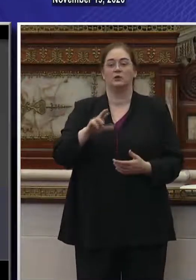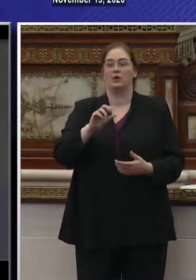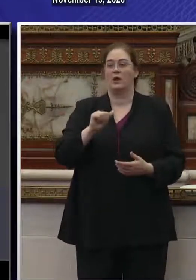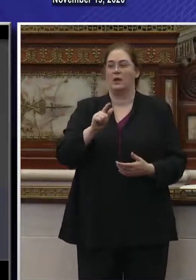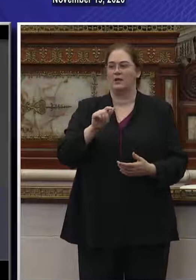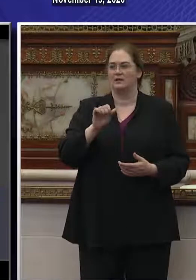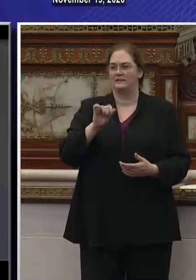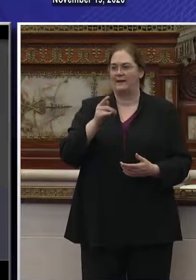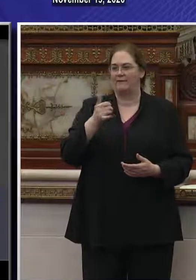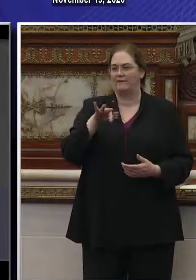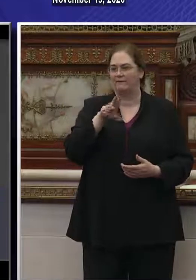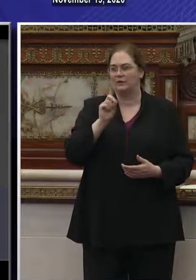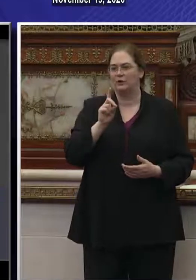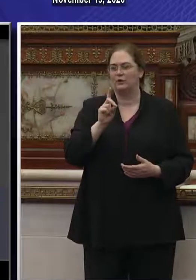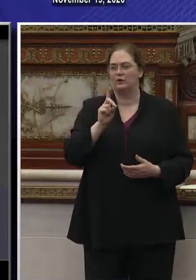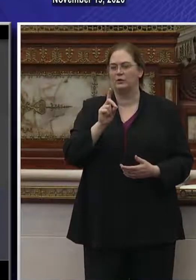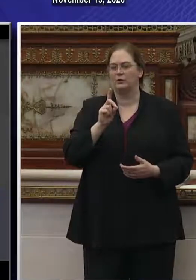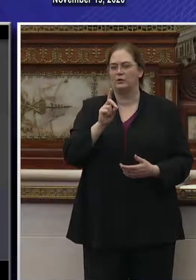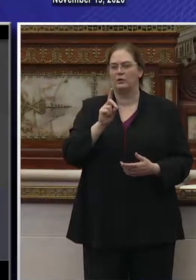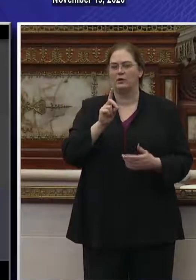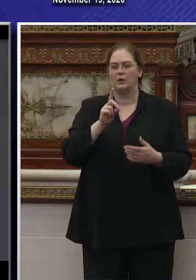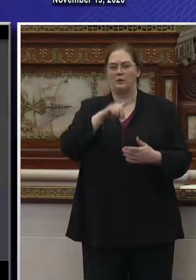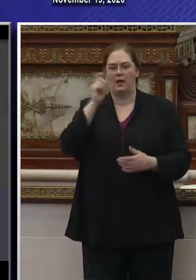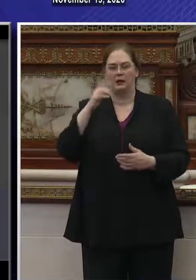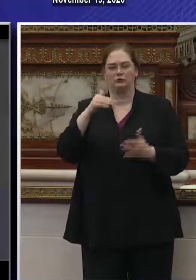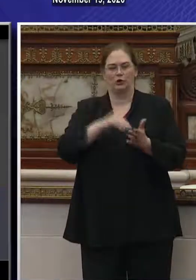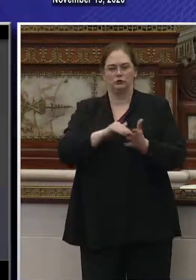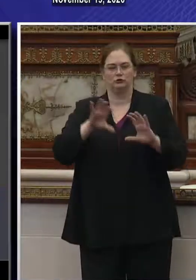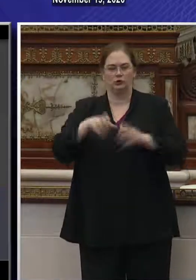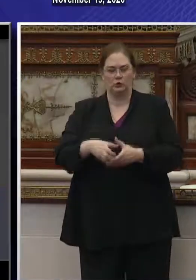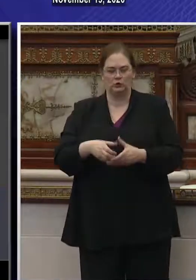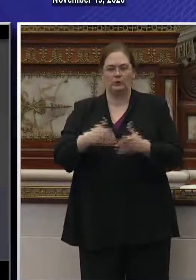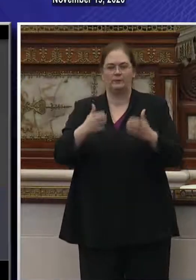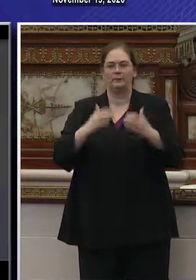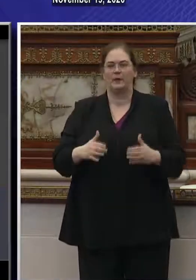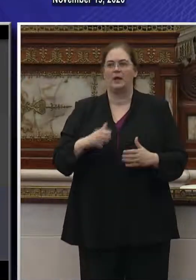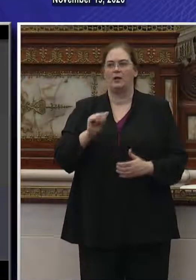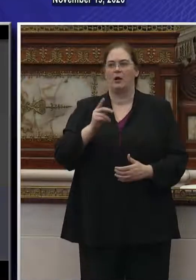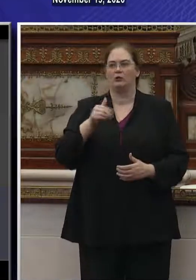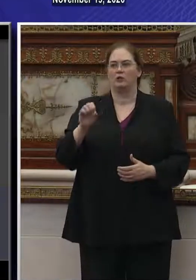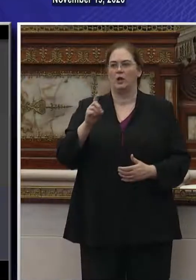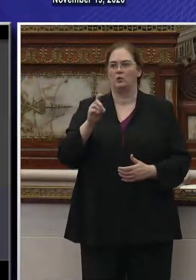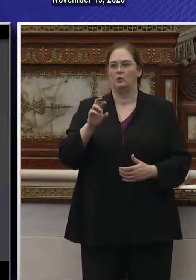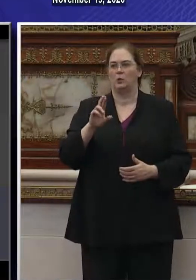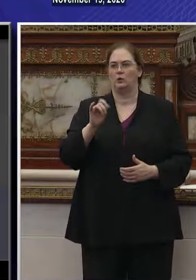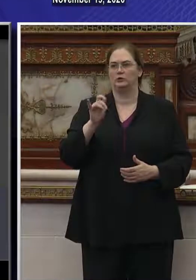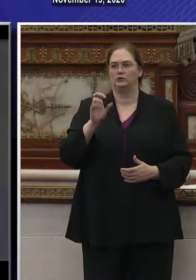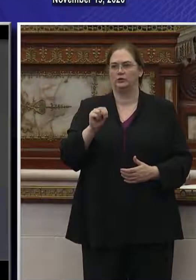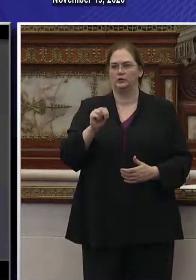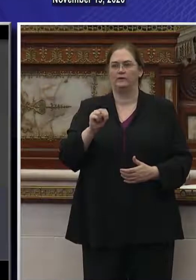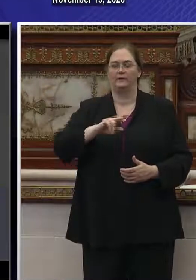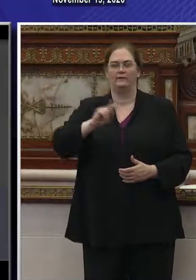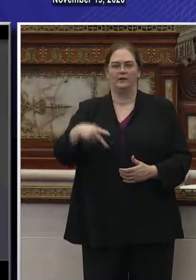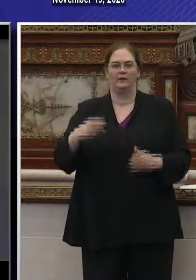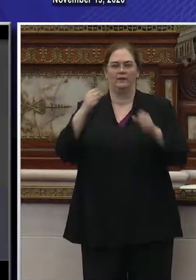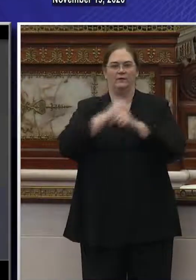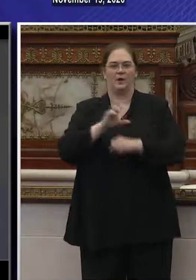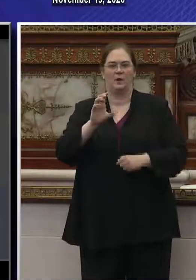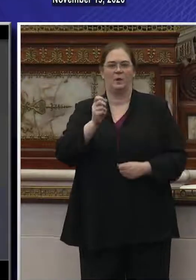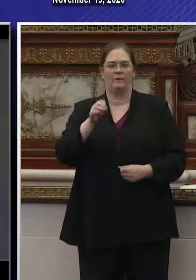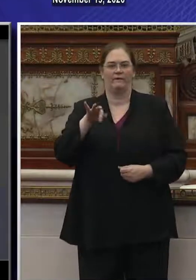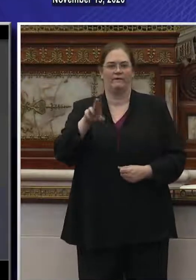Ayla Stanford, founder of Black Doctors Consortium, and Andre Doroshin, founder of Philly Fighting